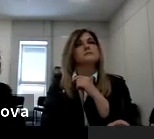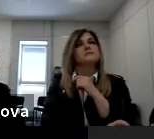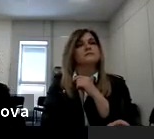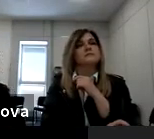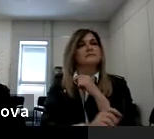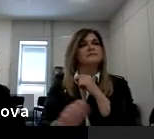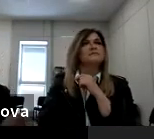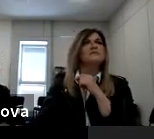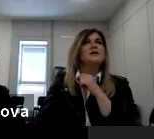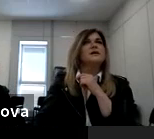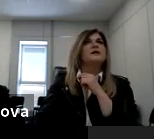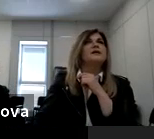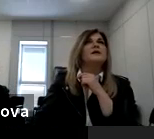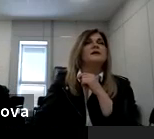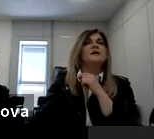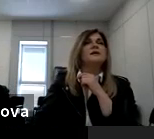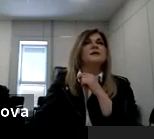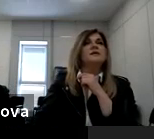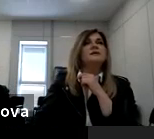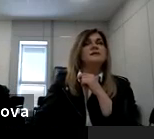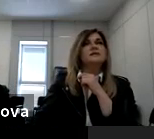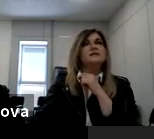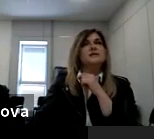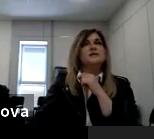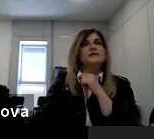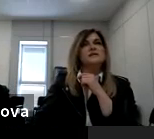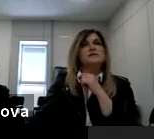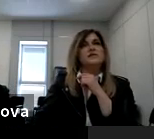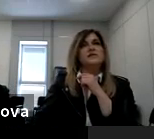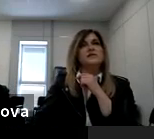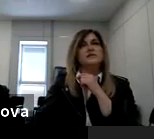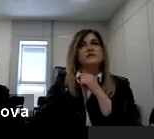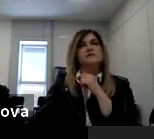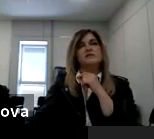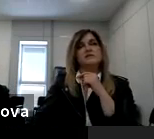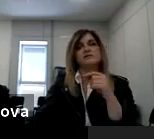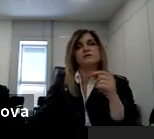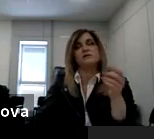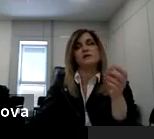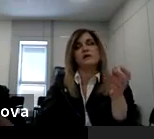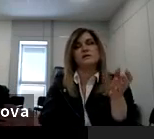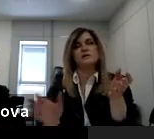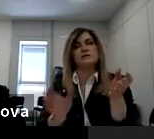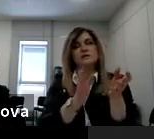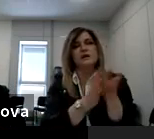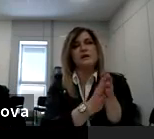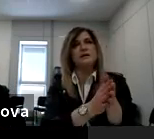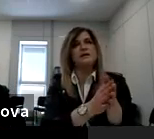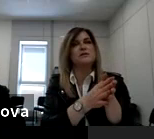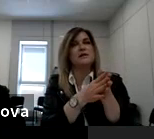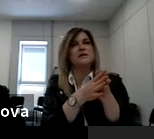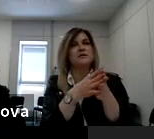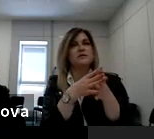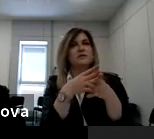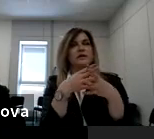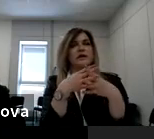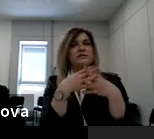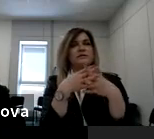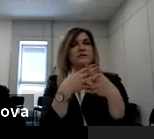about distinctive features. Distinctive features. First of all,